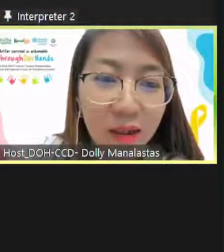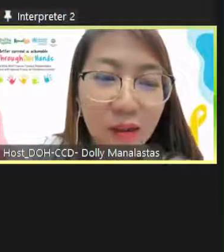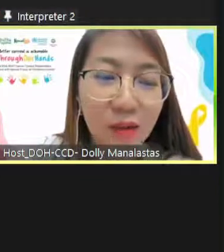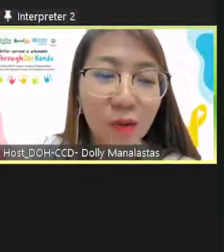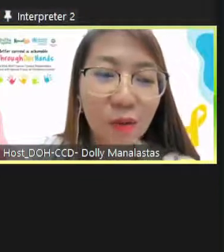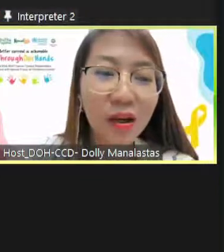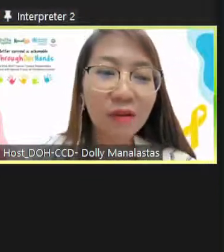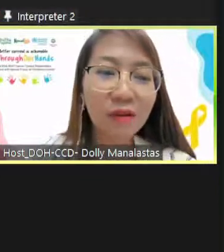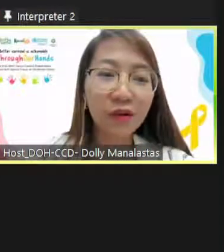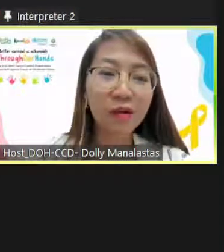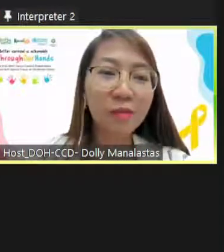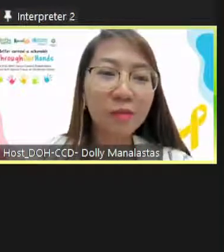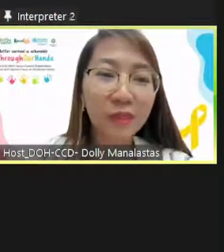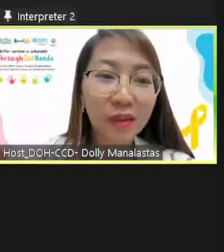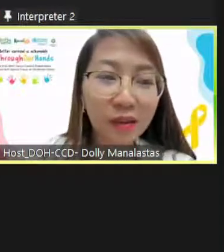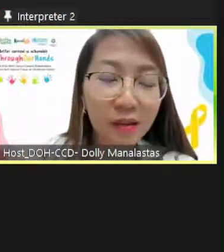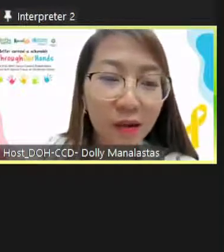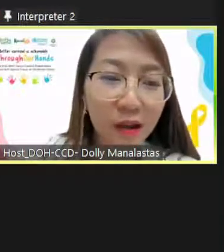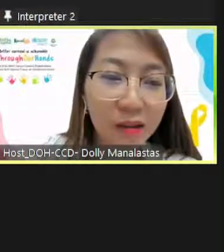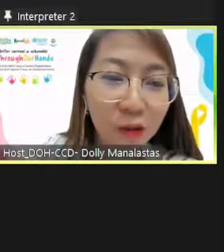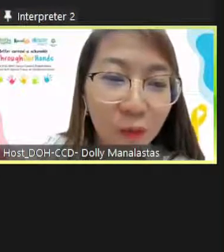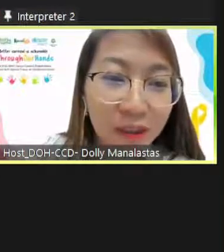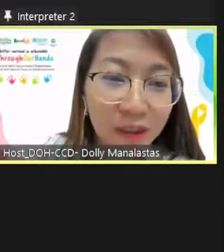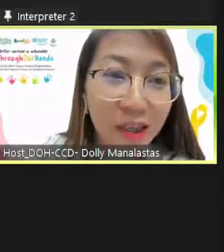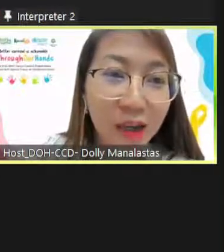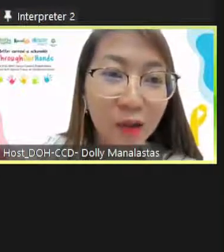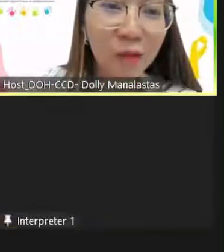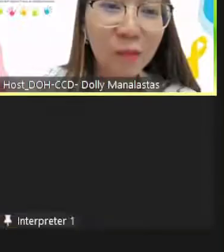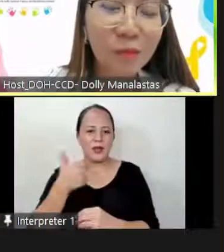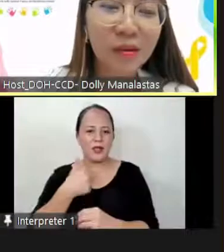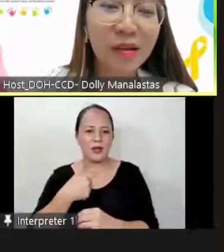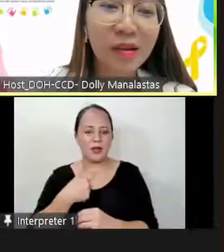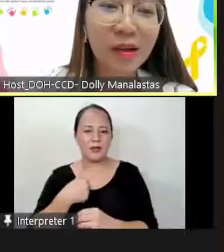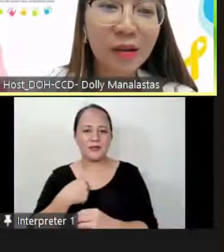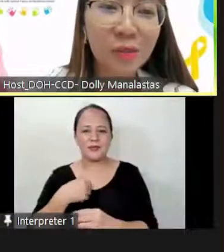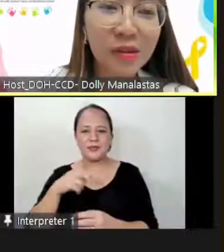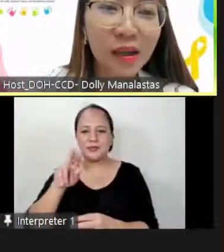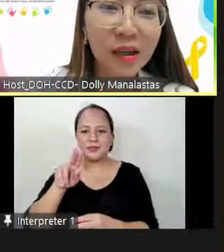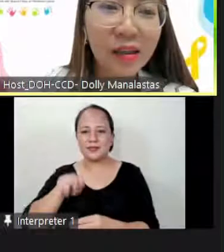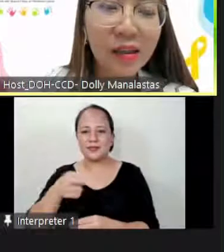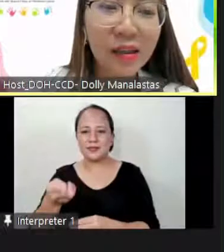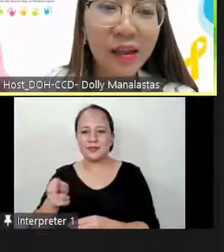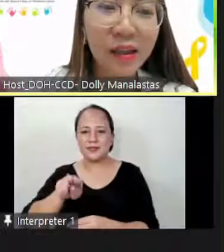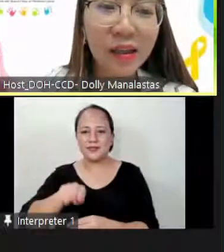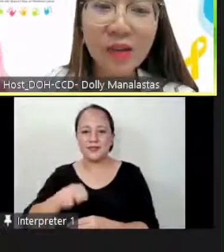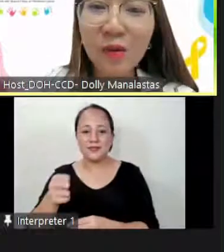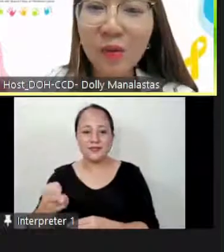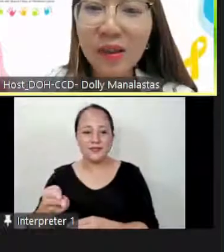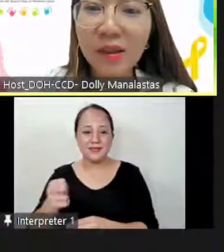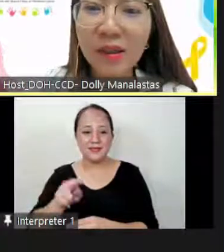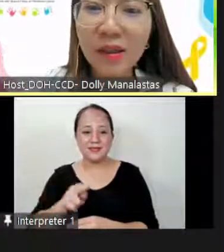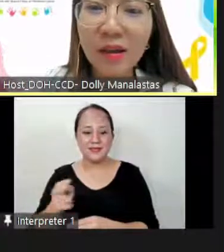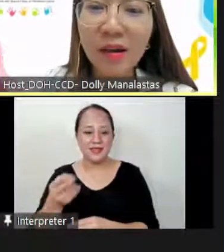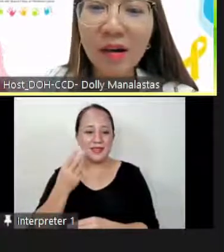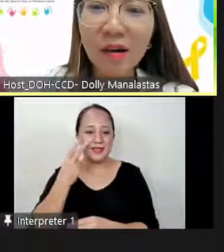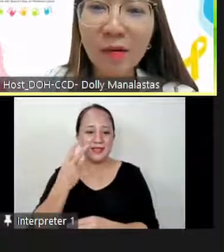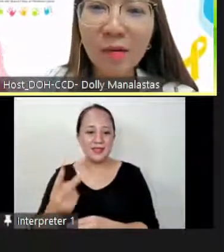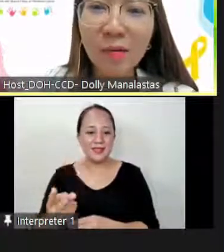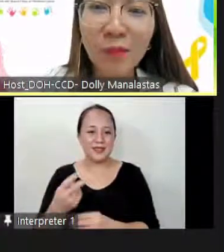Okay. So we have another one here, sangyup. Sangyupsal. And as you can